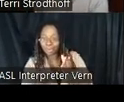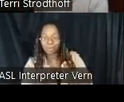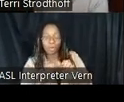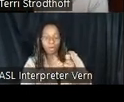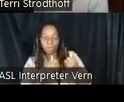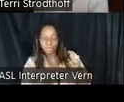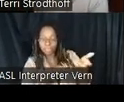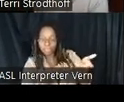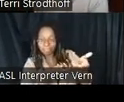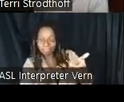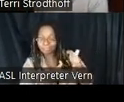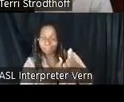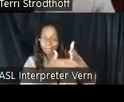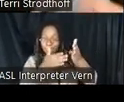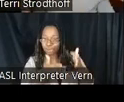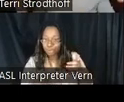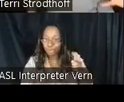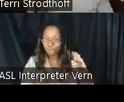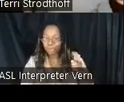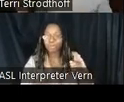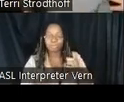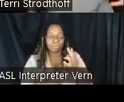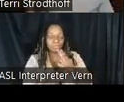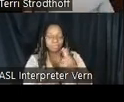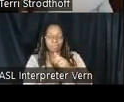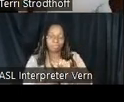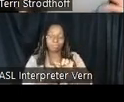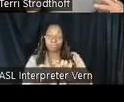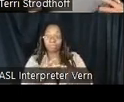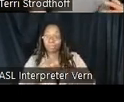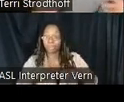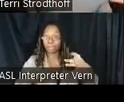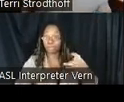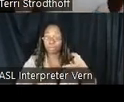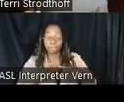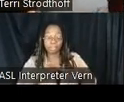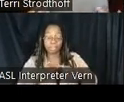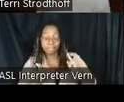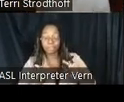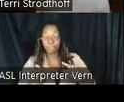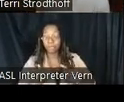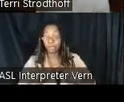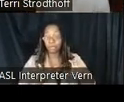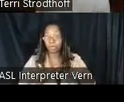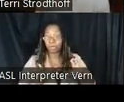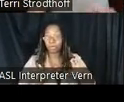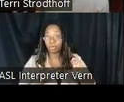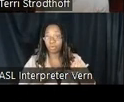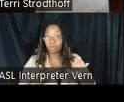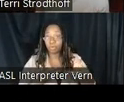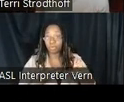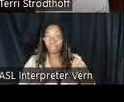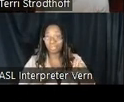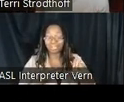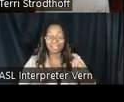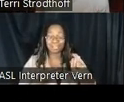to partner with. That we use all of the judgment, all of the manipulation, all of the coercion towards all